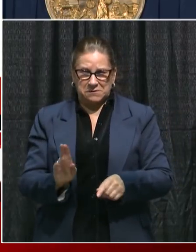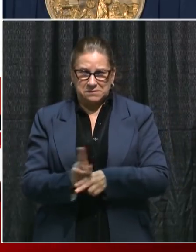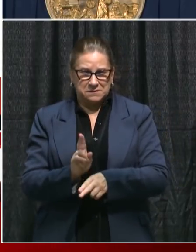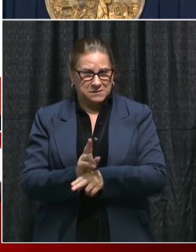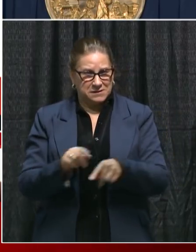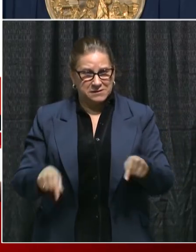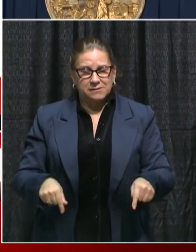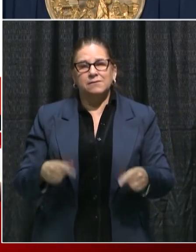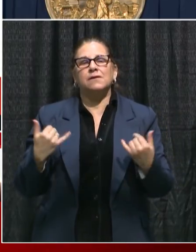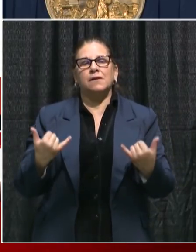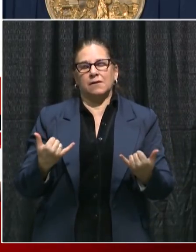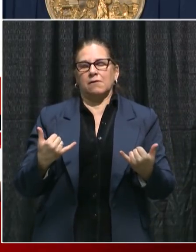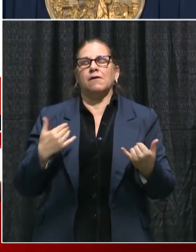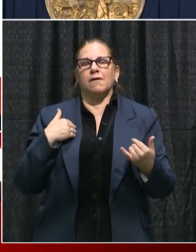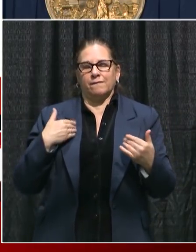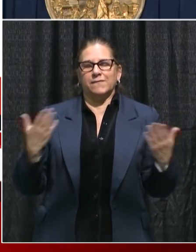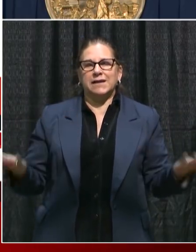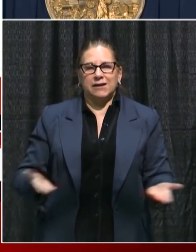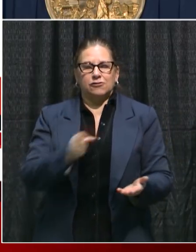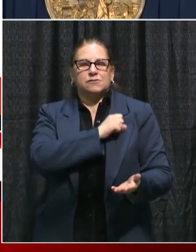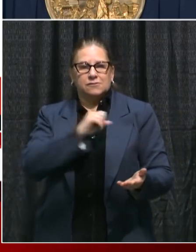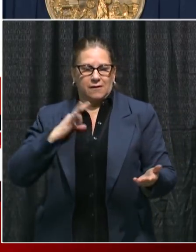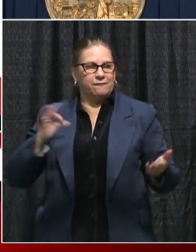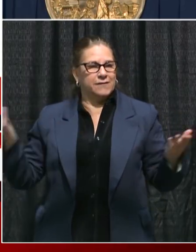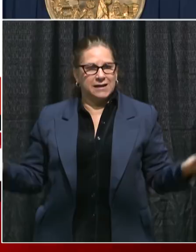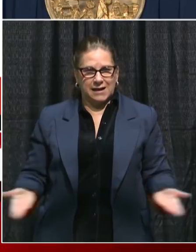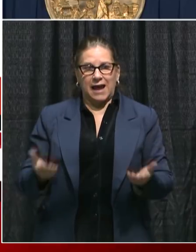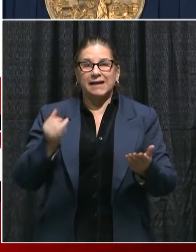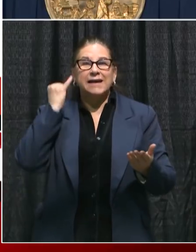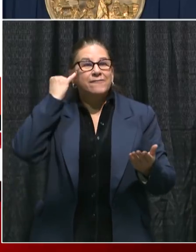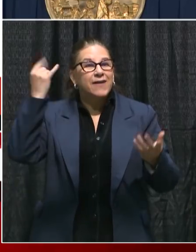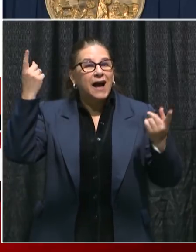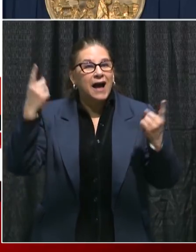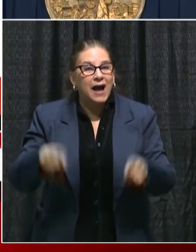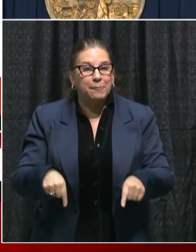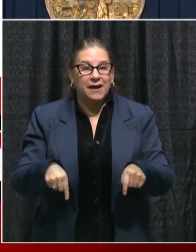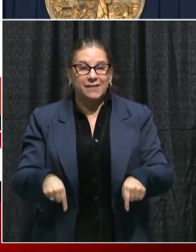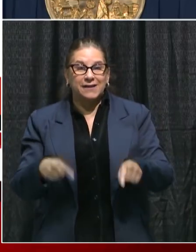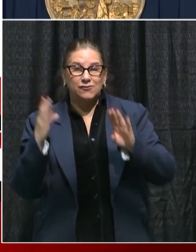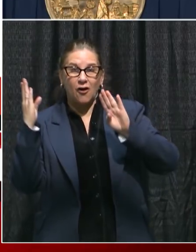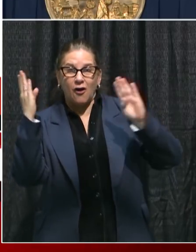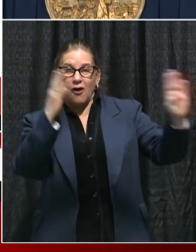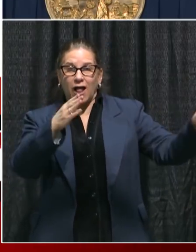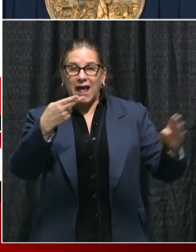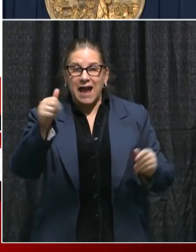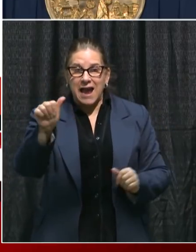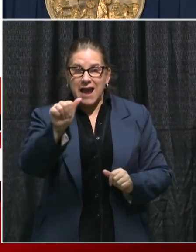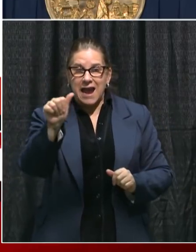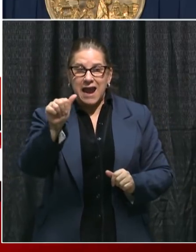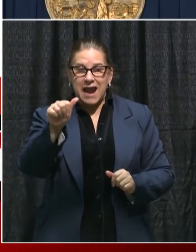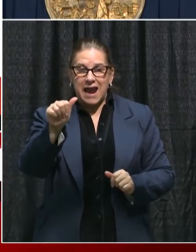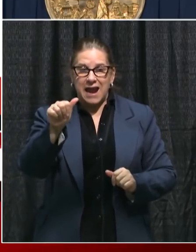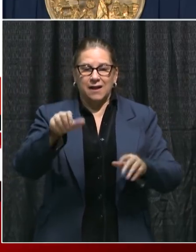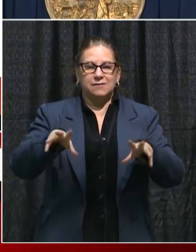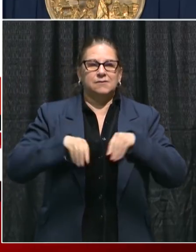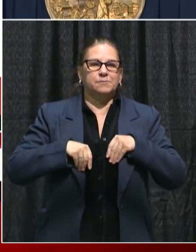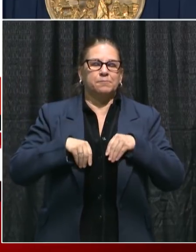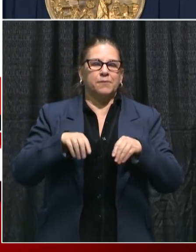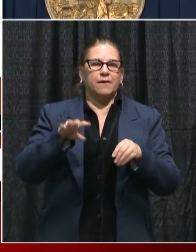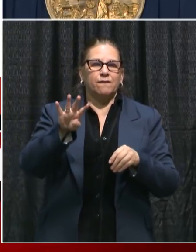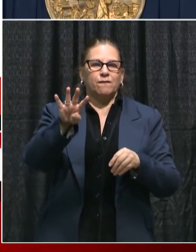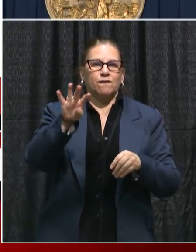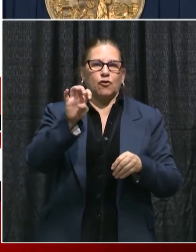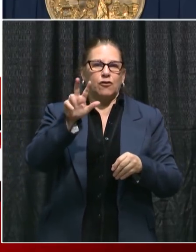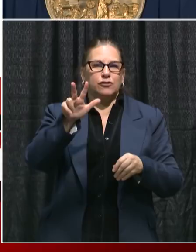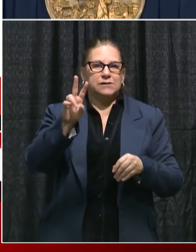Hall A, is set up to accommodate 437 beds, and starting tomorrow, it would be ready in